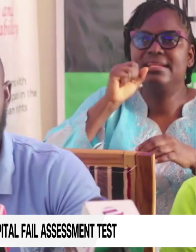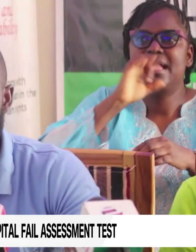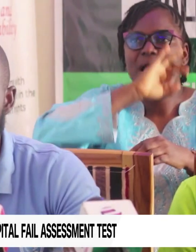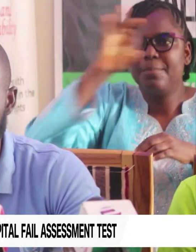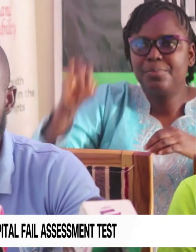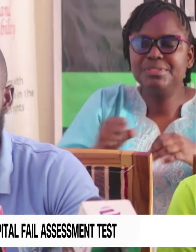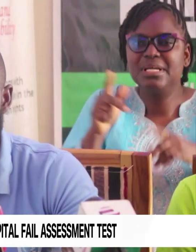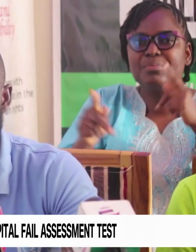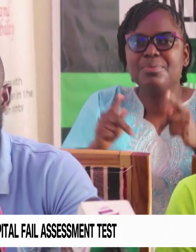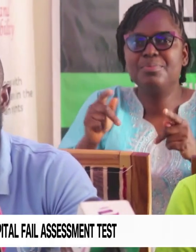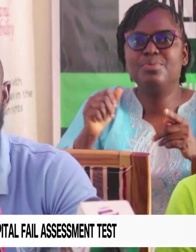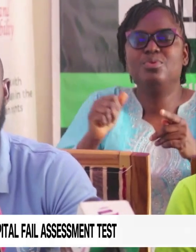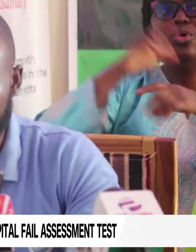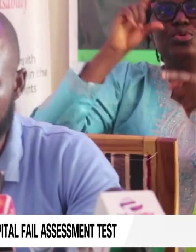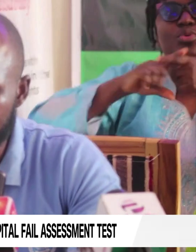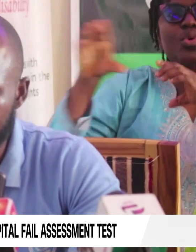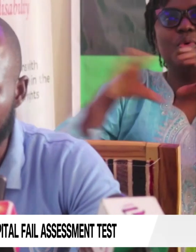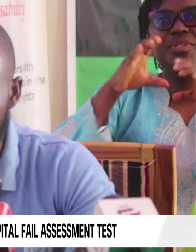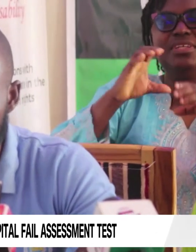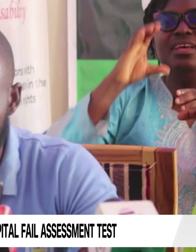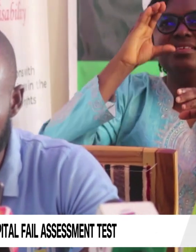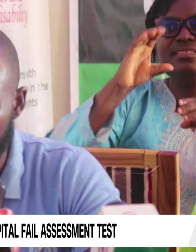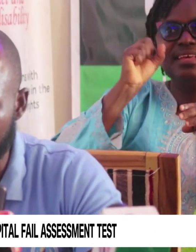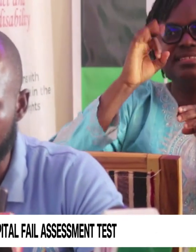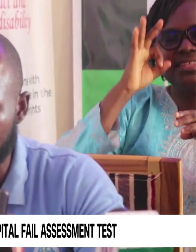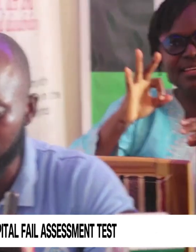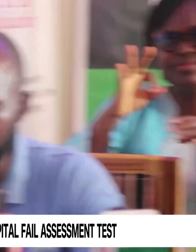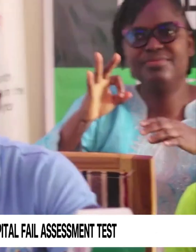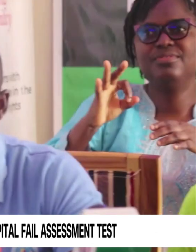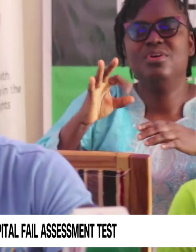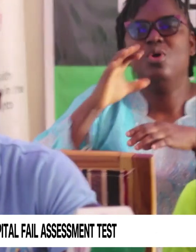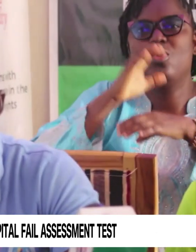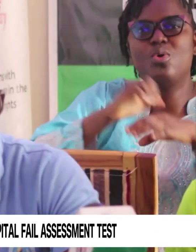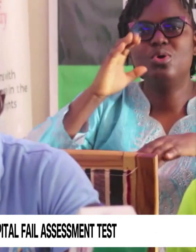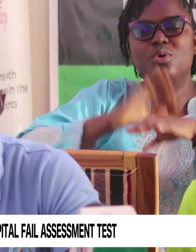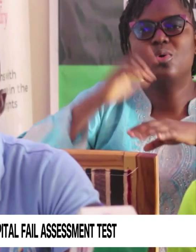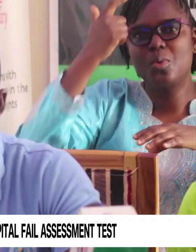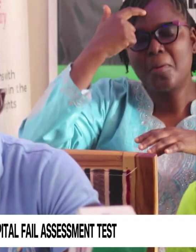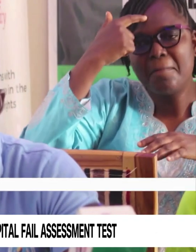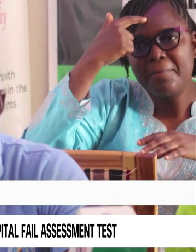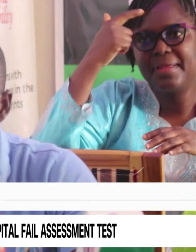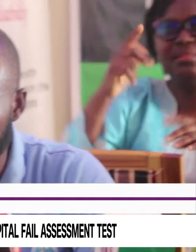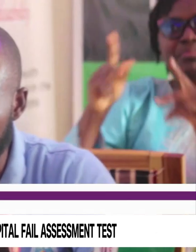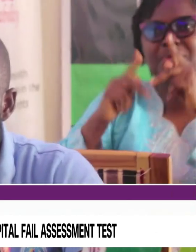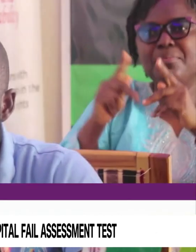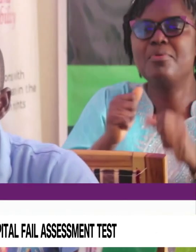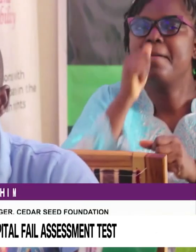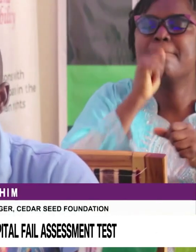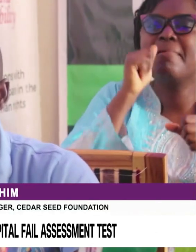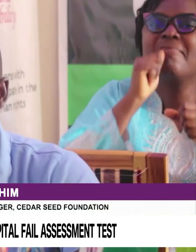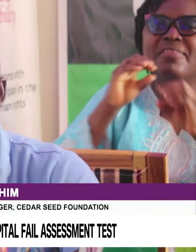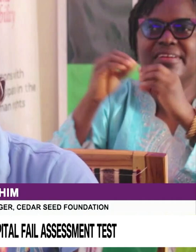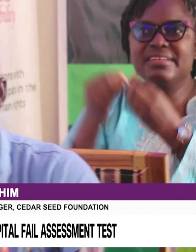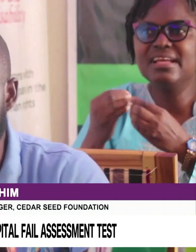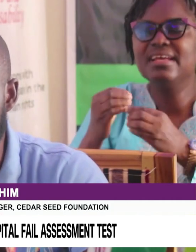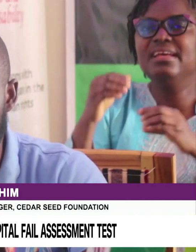for inclusive policies. Seda Seed Foundation calls upon government agency, private organization,